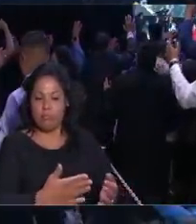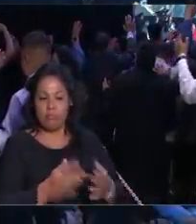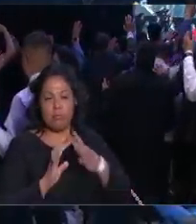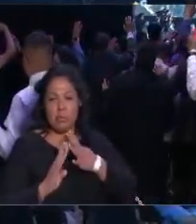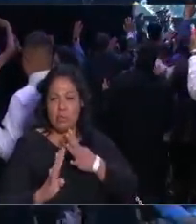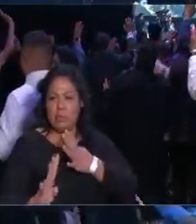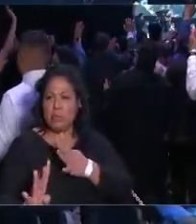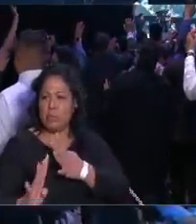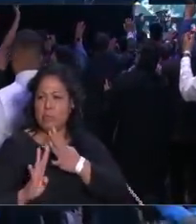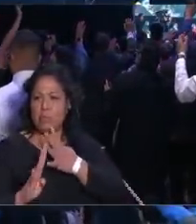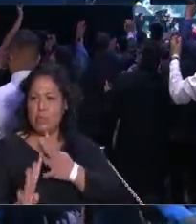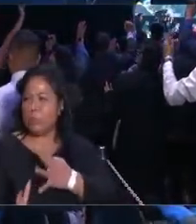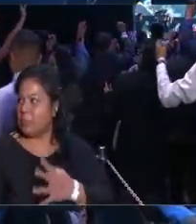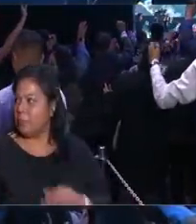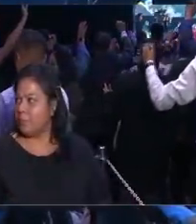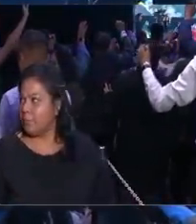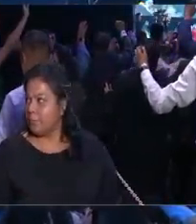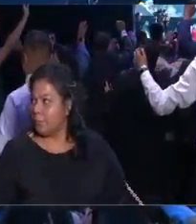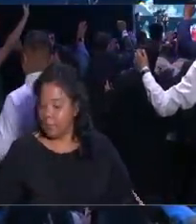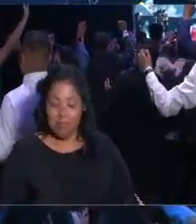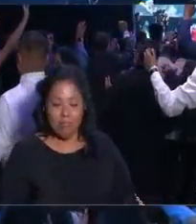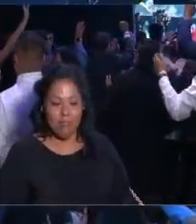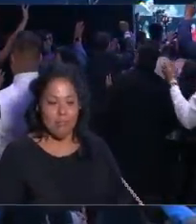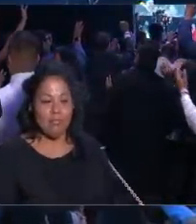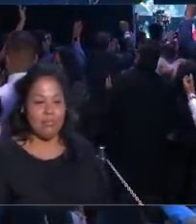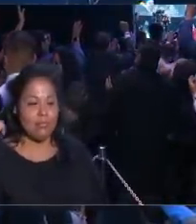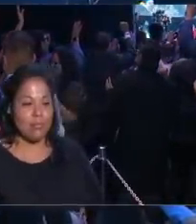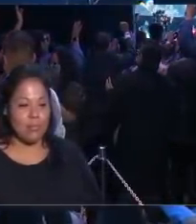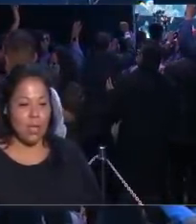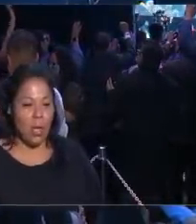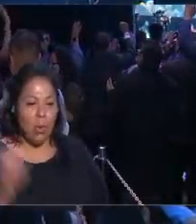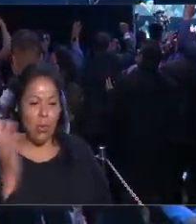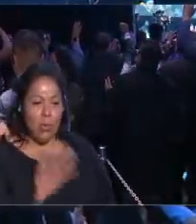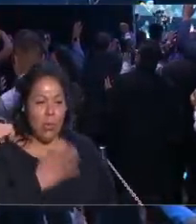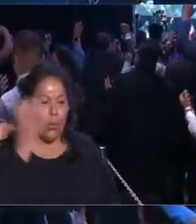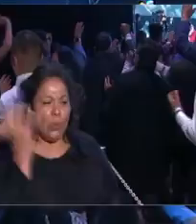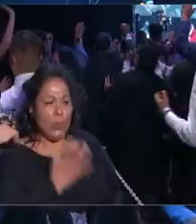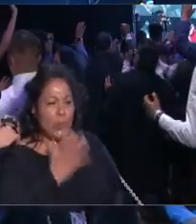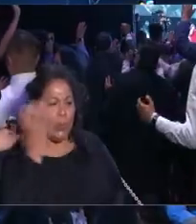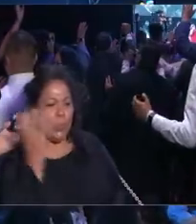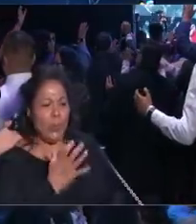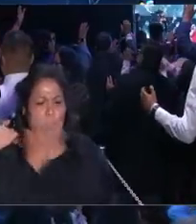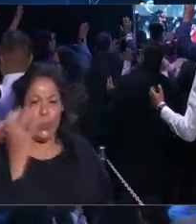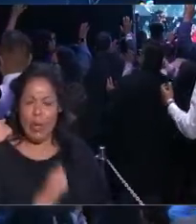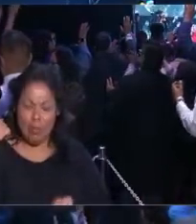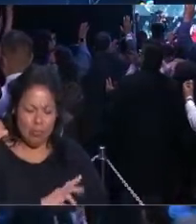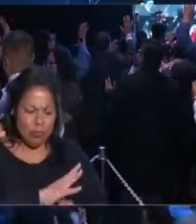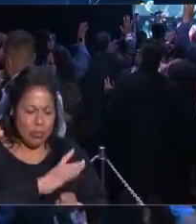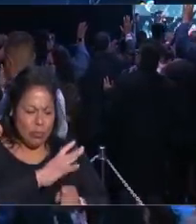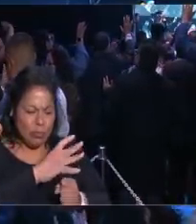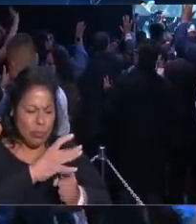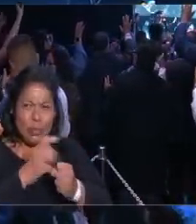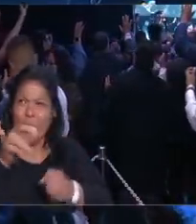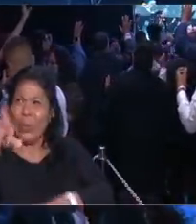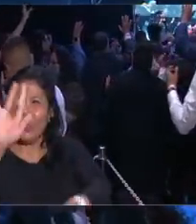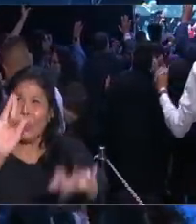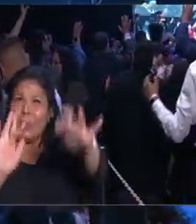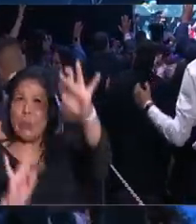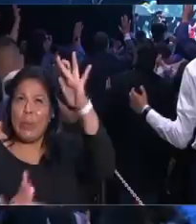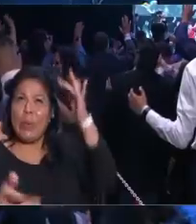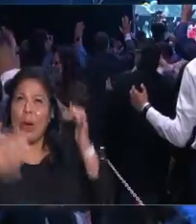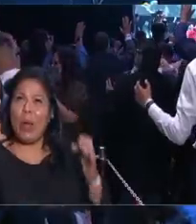Shanda Rabahaya Maha! Pour out your glory. Woo! Saturate them with your glory, O God. Whoa!